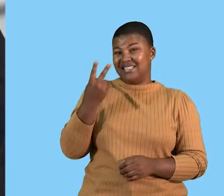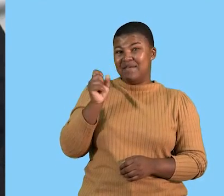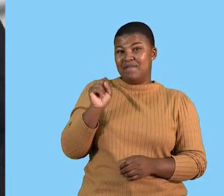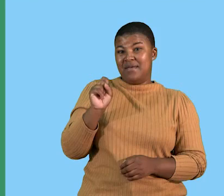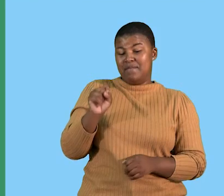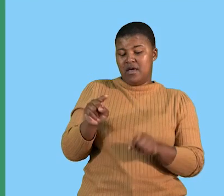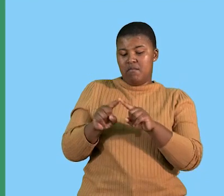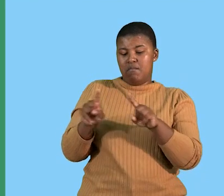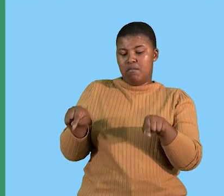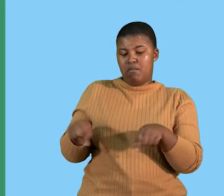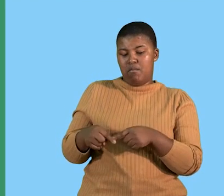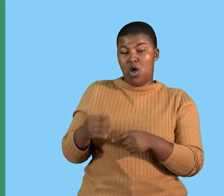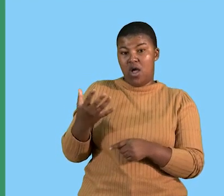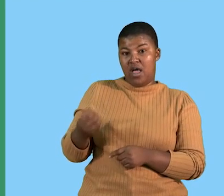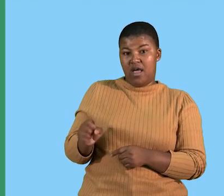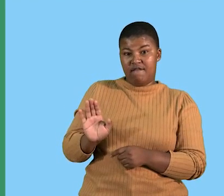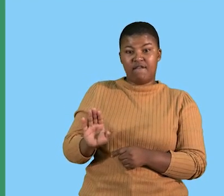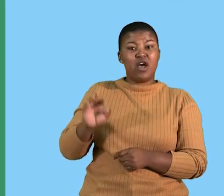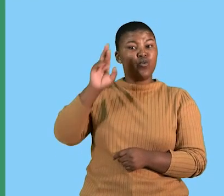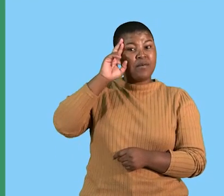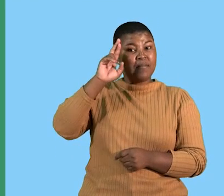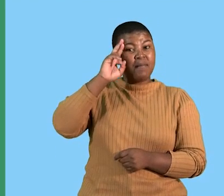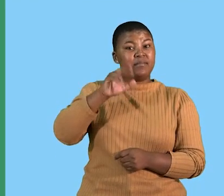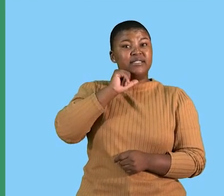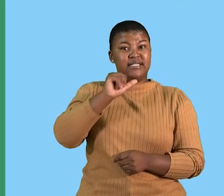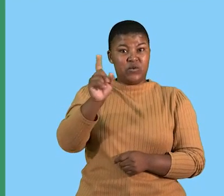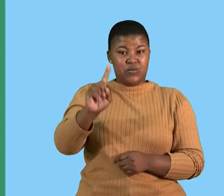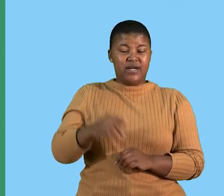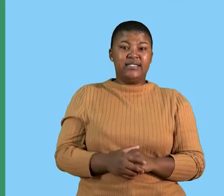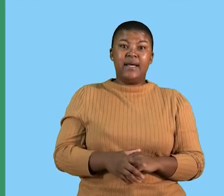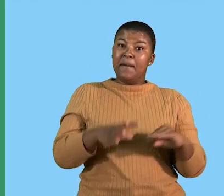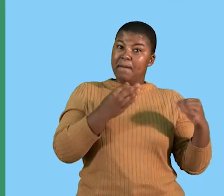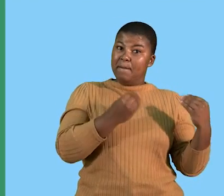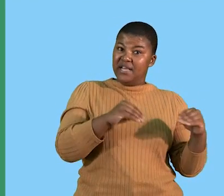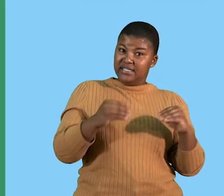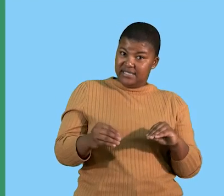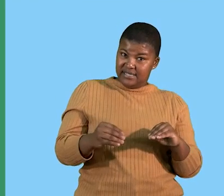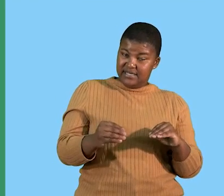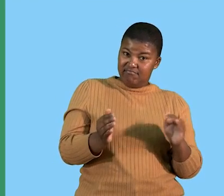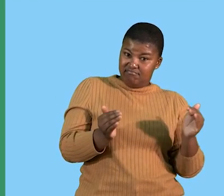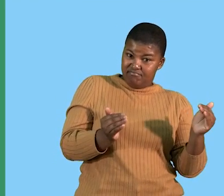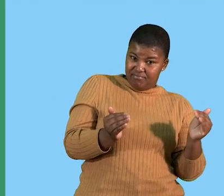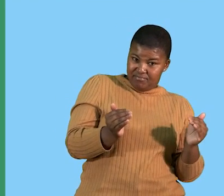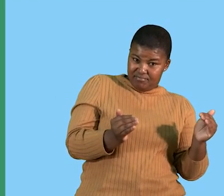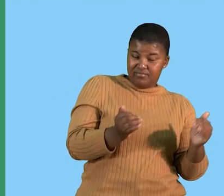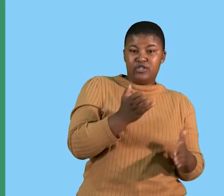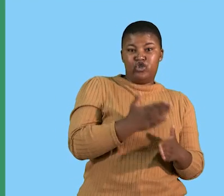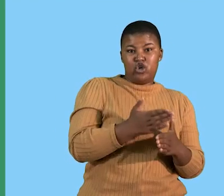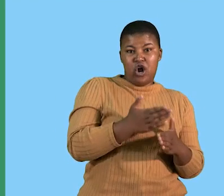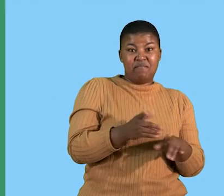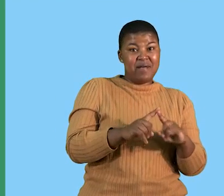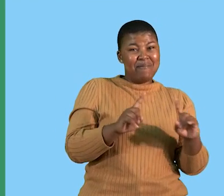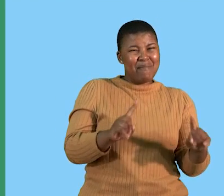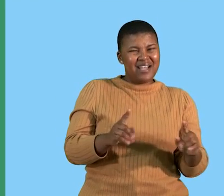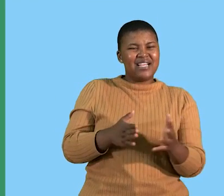bottom, remember we said businesses manage tasks, but they